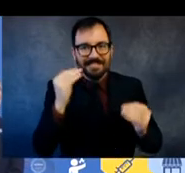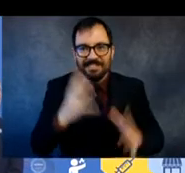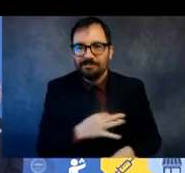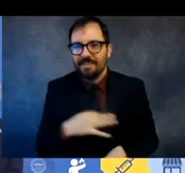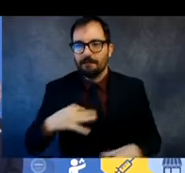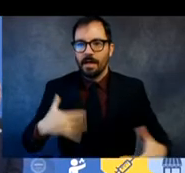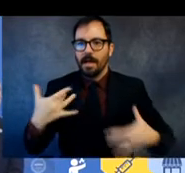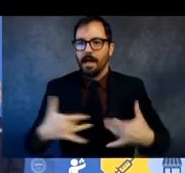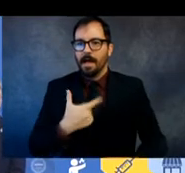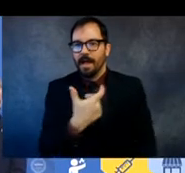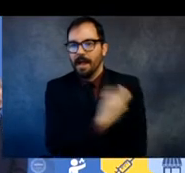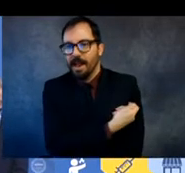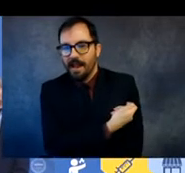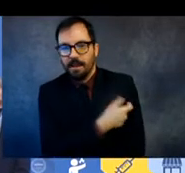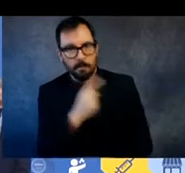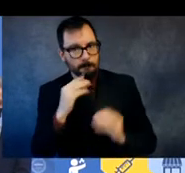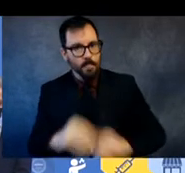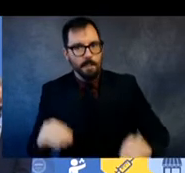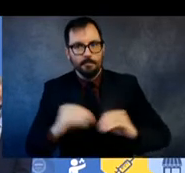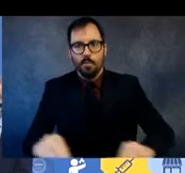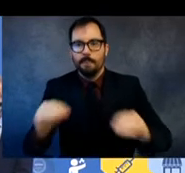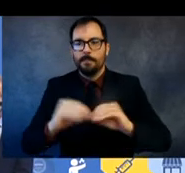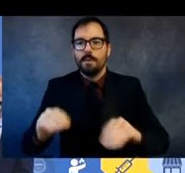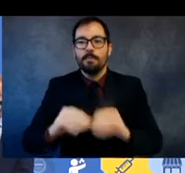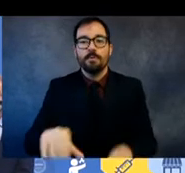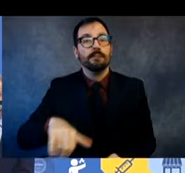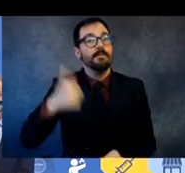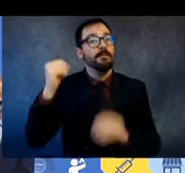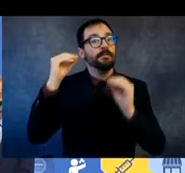teacher had an appointment for later today, so it's good to see